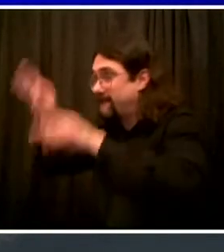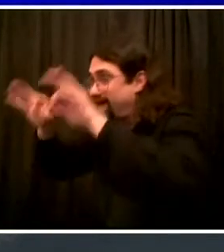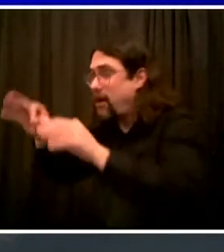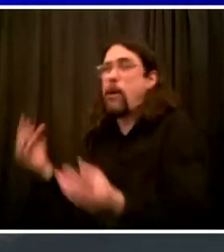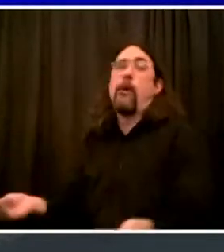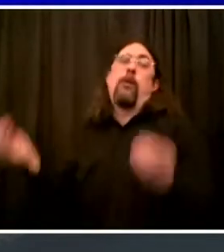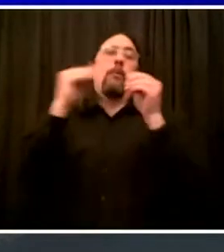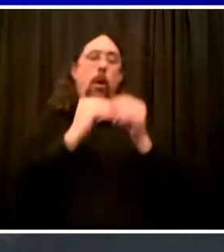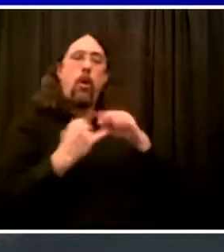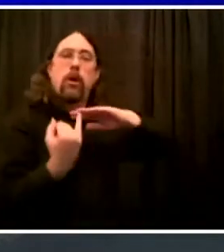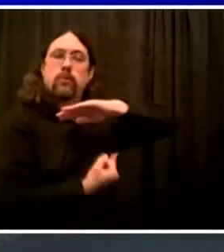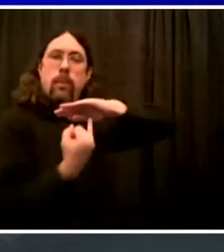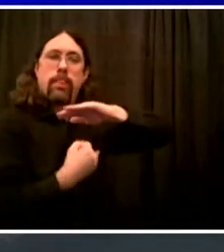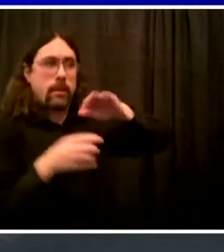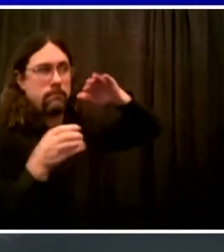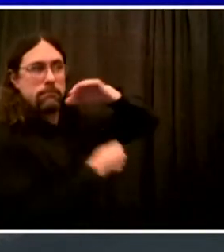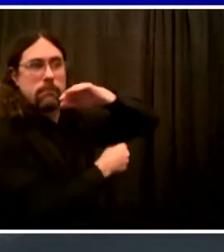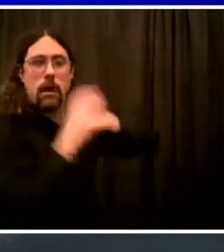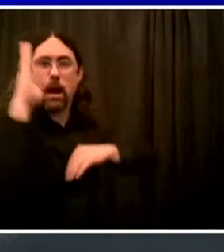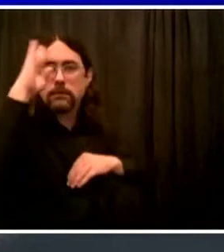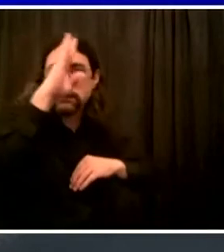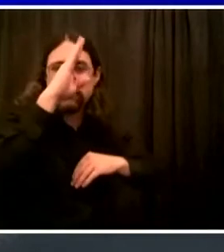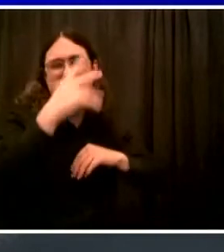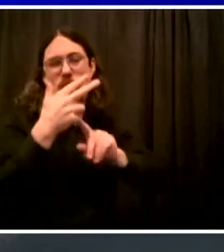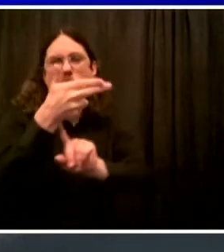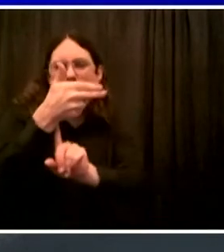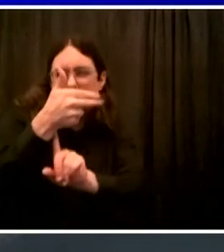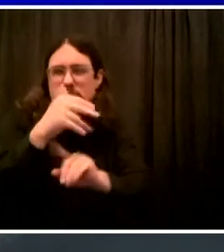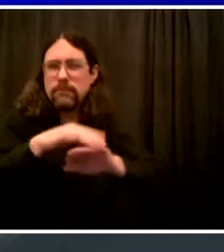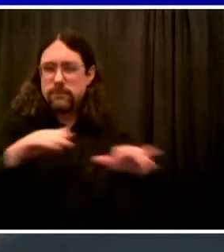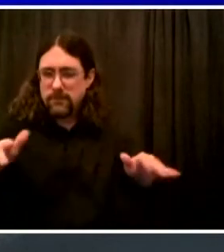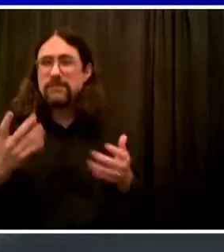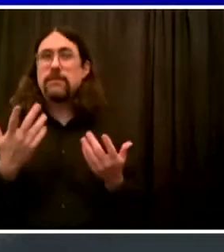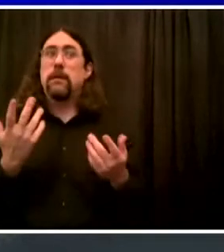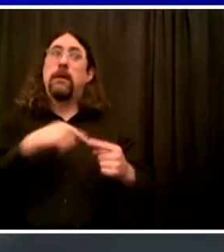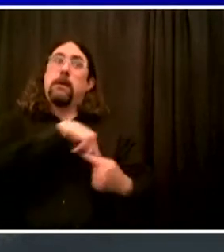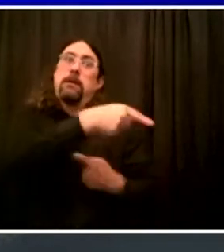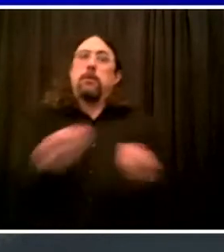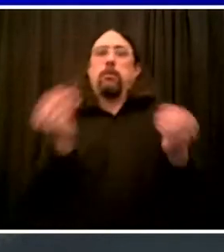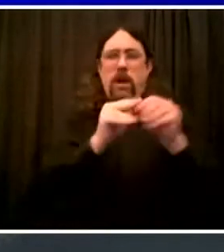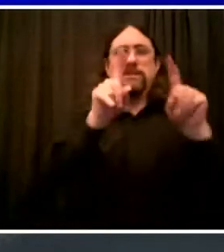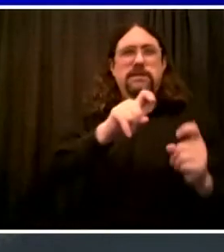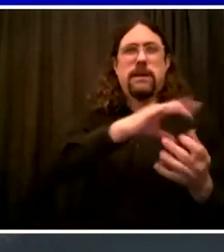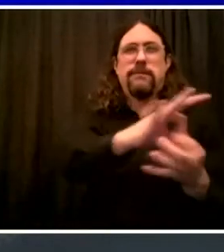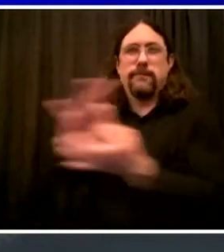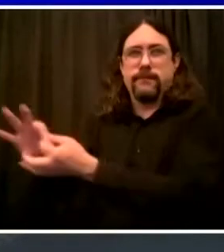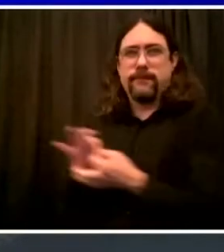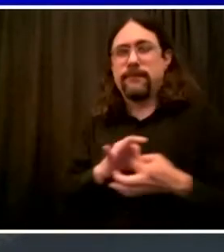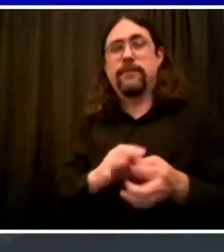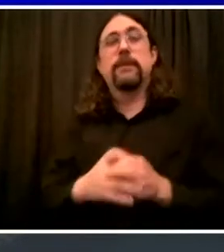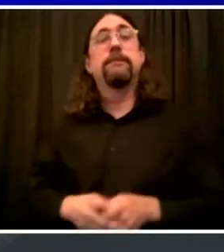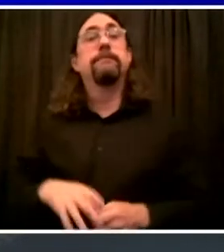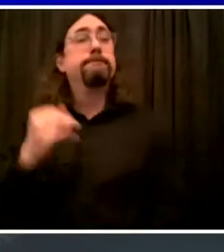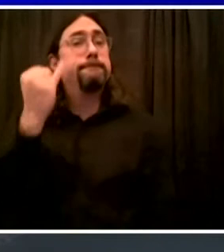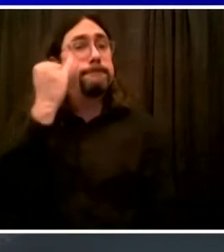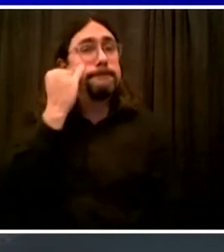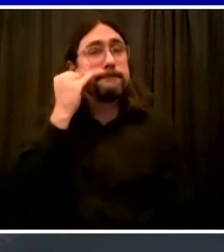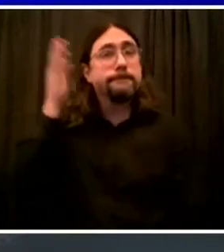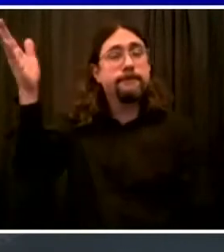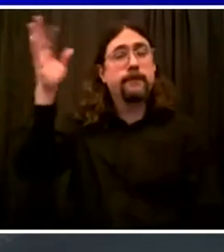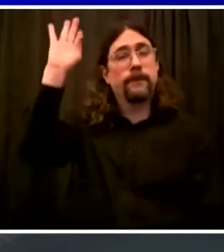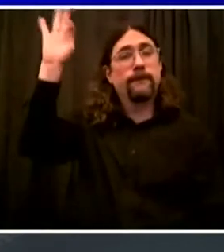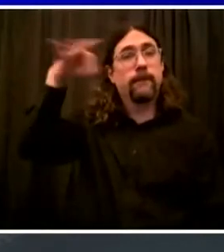need from the federal government and that additional lab capacity, we'll be able to go much farther. Because remember, the testing process itself has